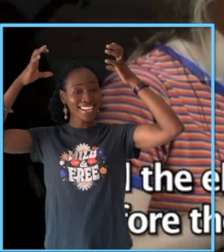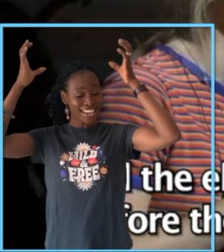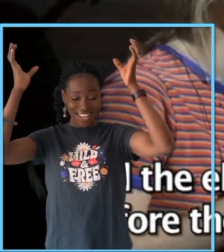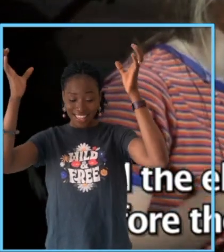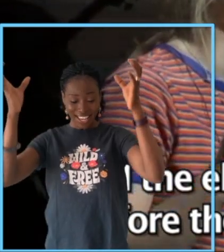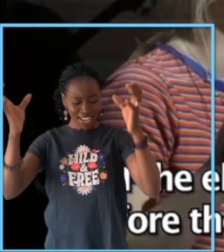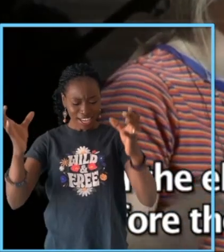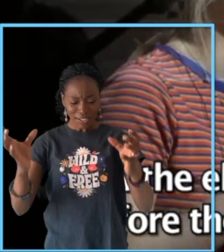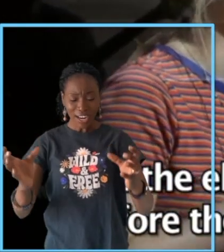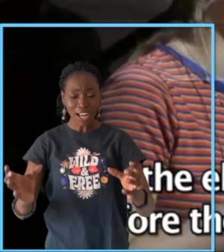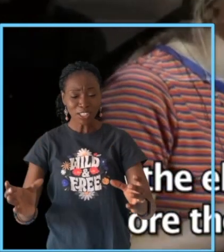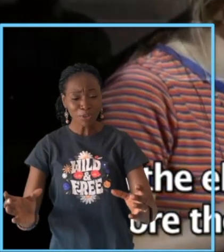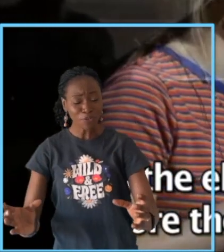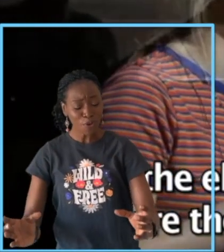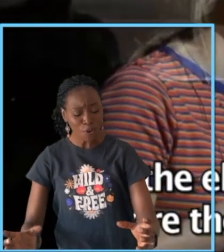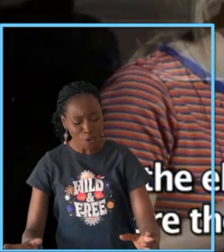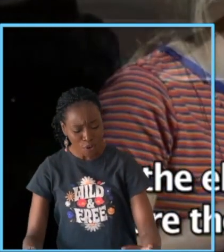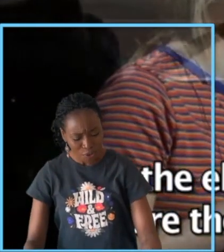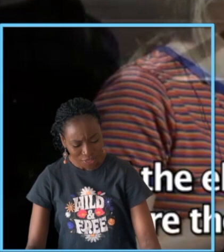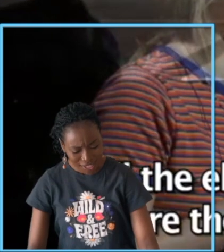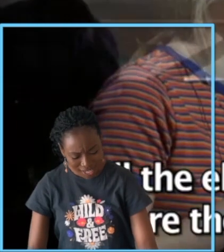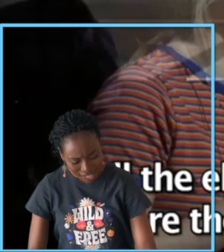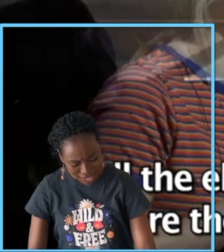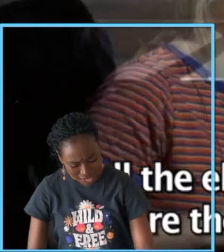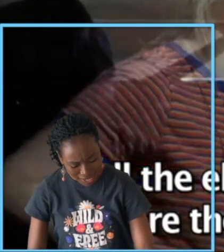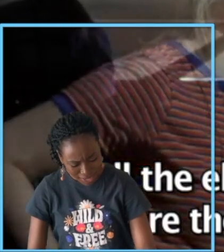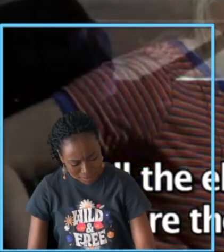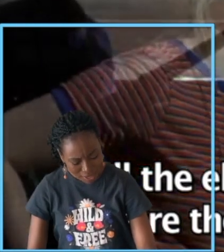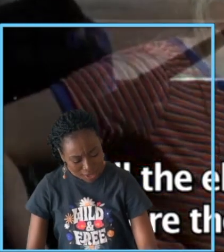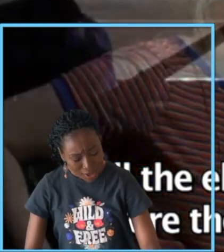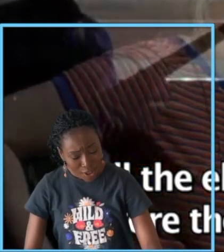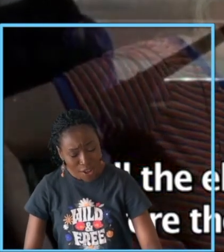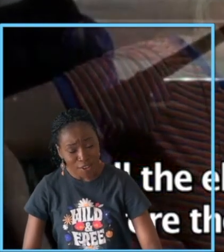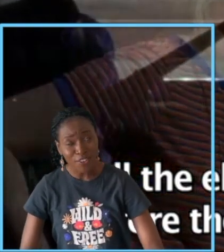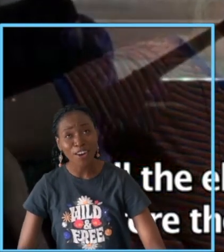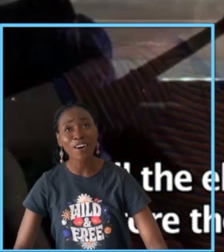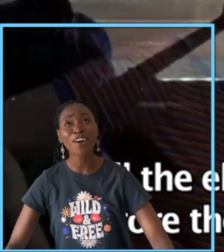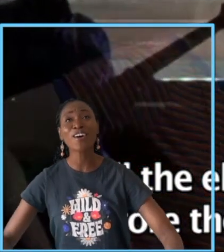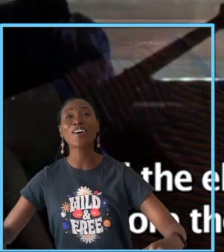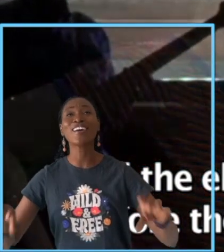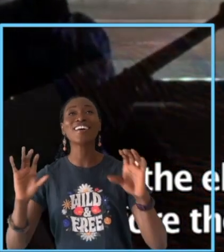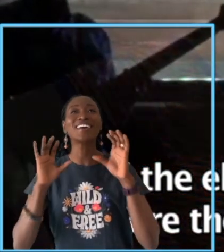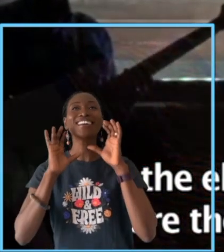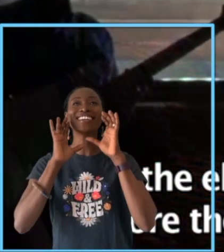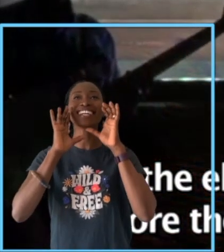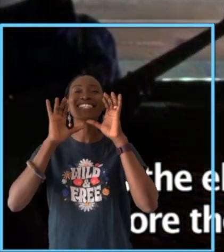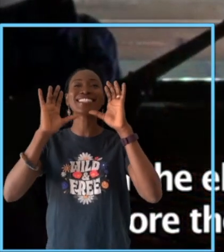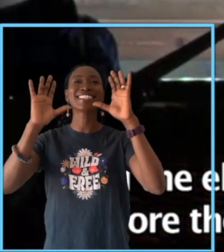Before the will of